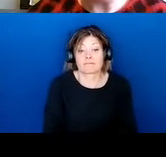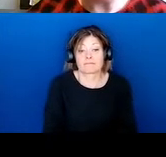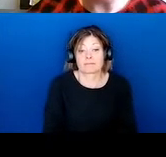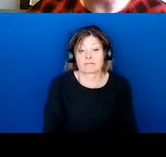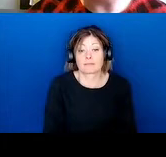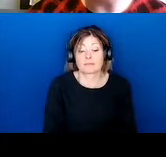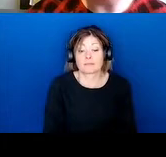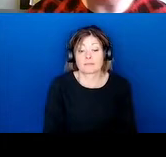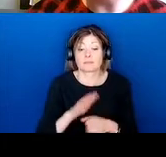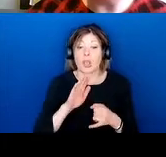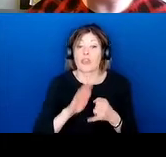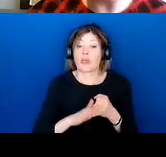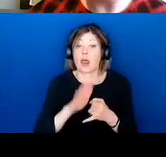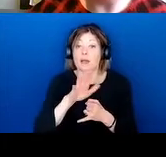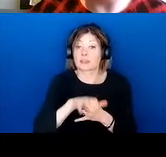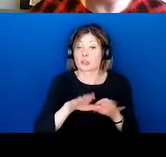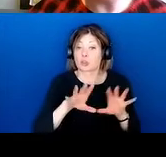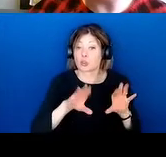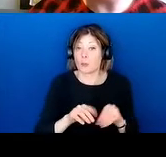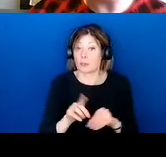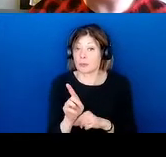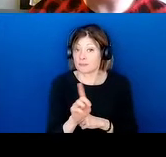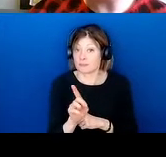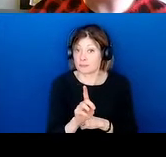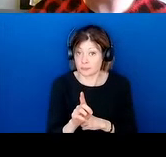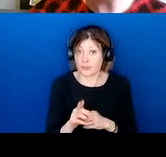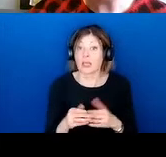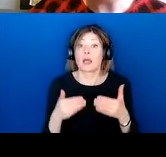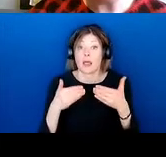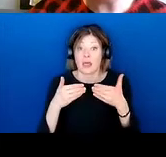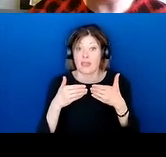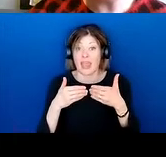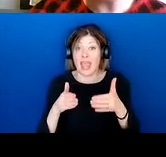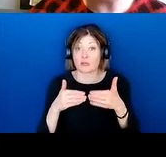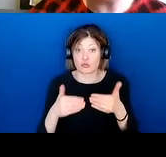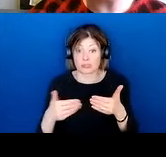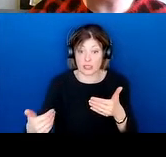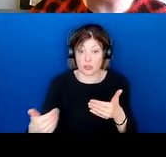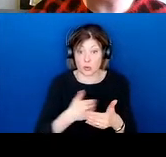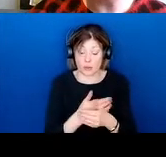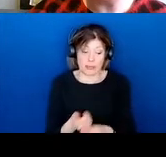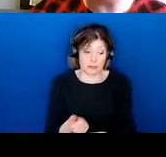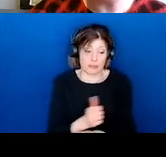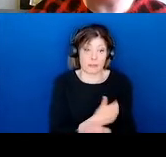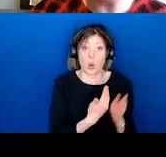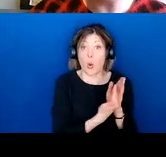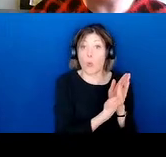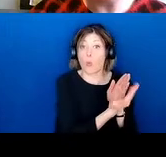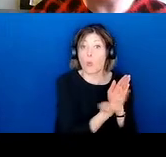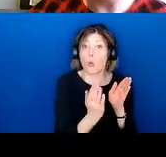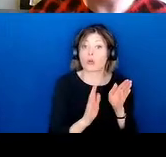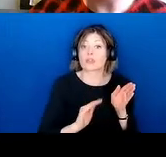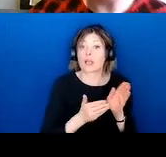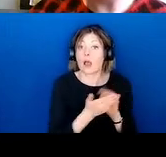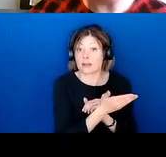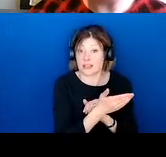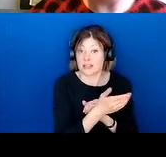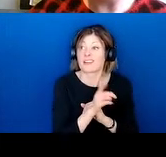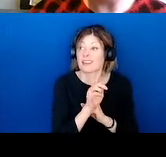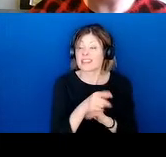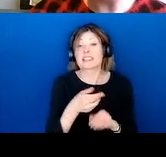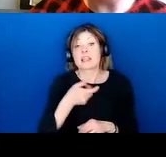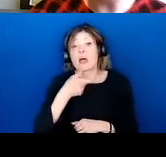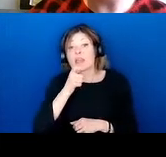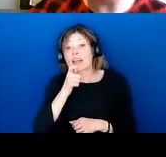Our final stop is the walled garden by the entrance bridge. This acts as a kitchen garden for the cafe, as well as